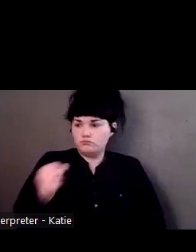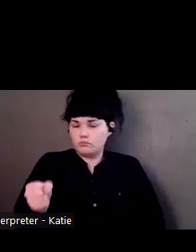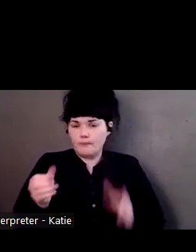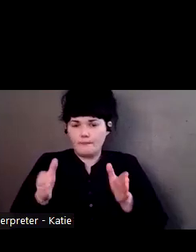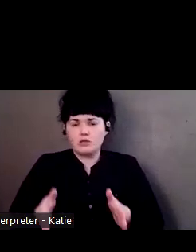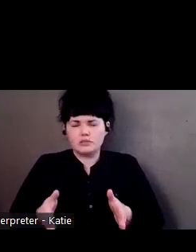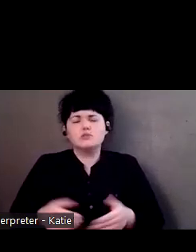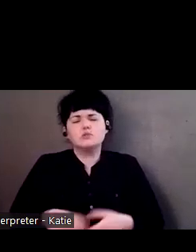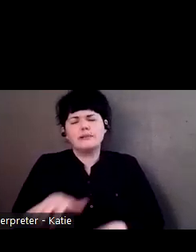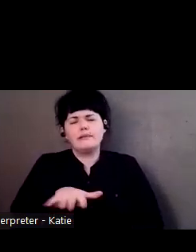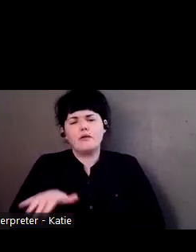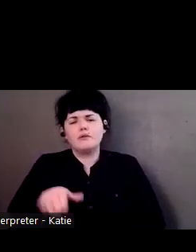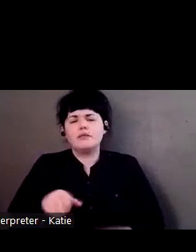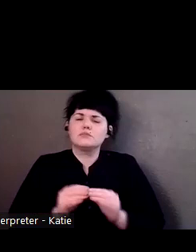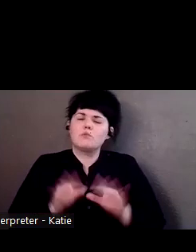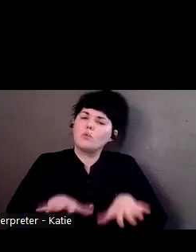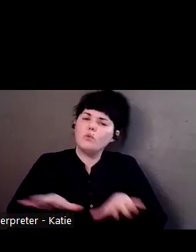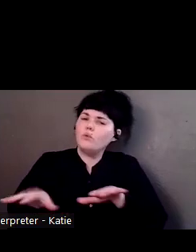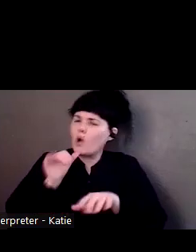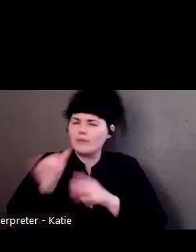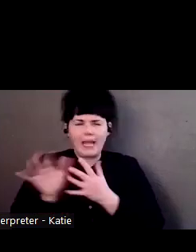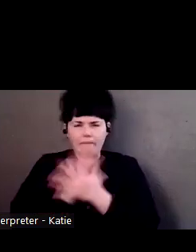use of headphones to reduce the sound.